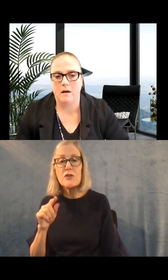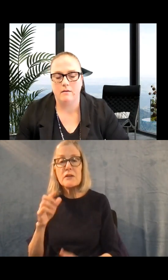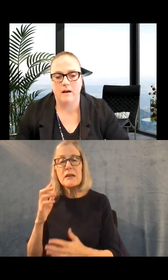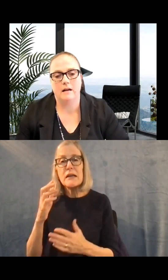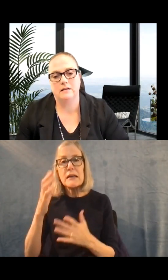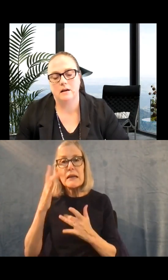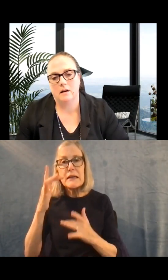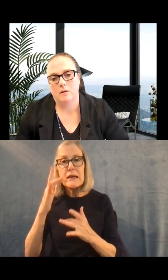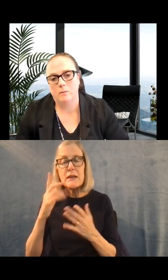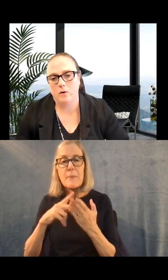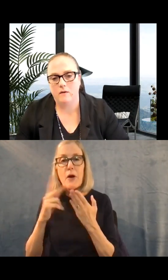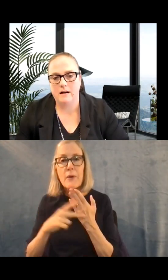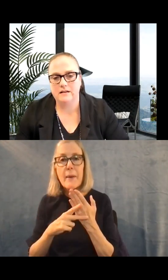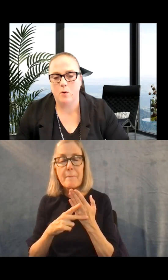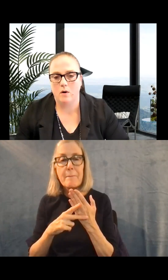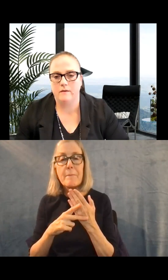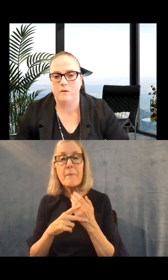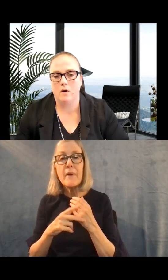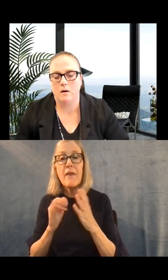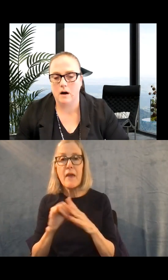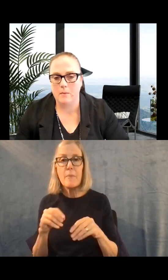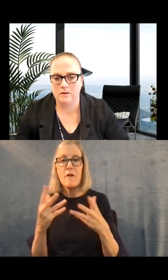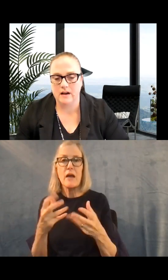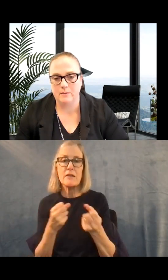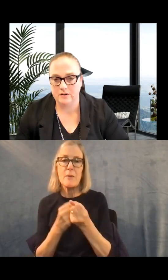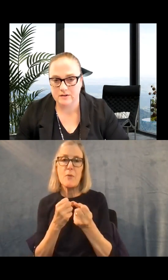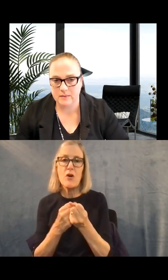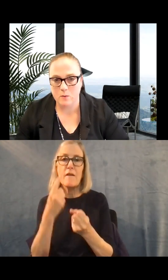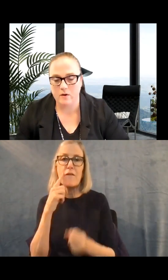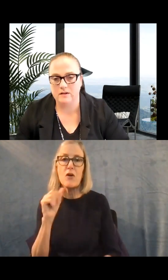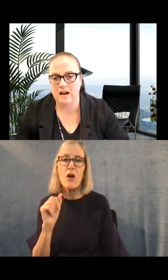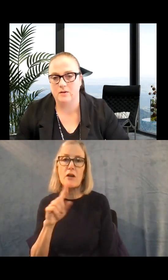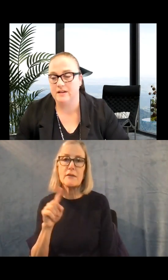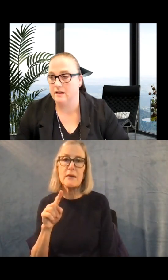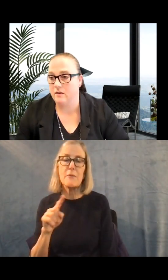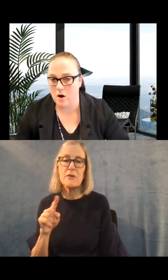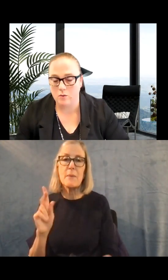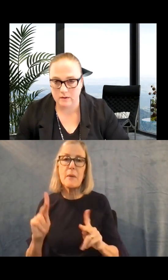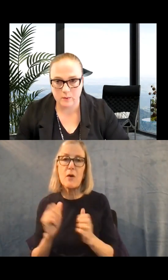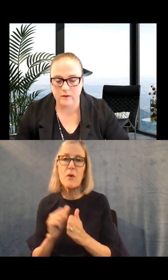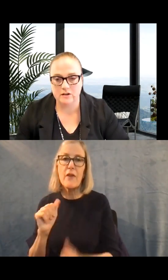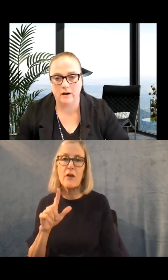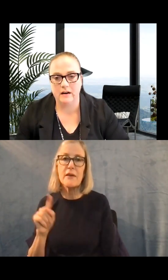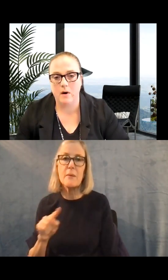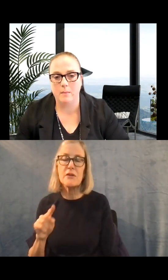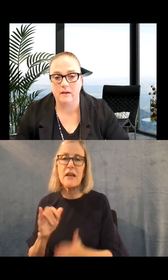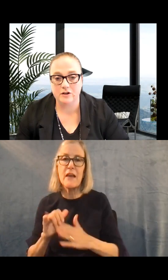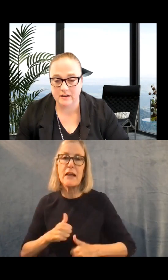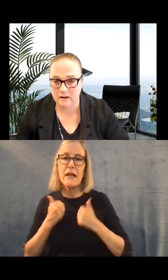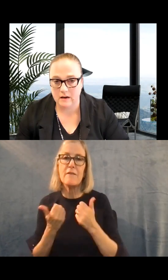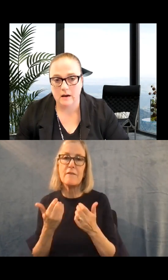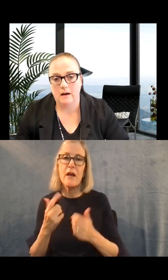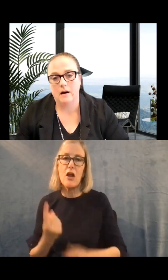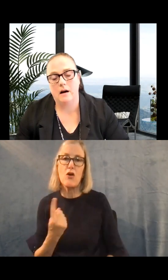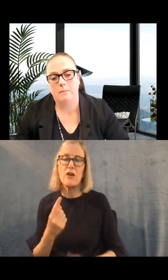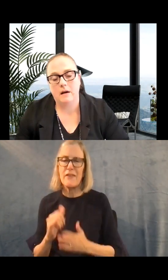program that provides support for Alzheimer's, people with Alzheimer's that live alone. It's one of our targeted